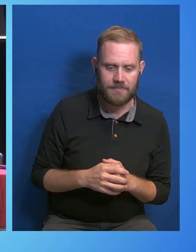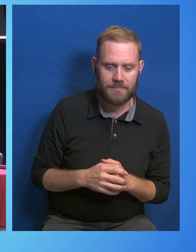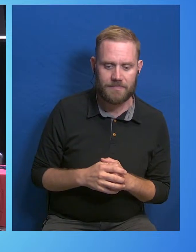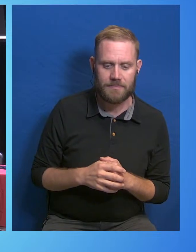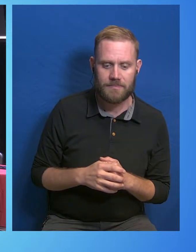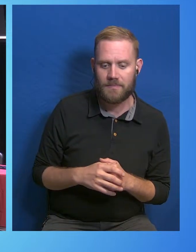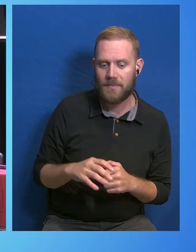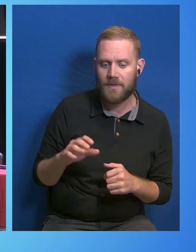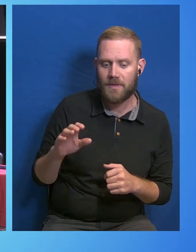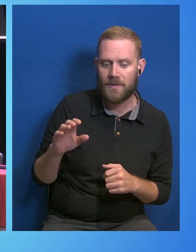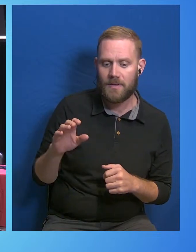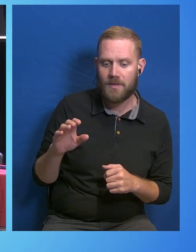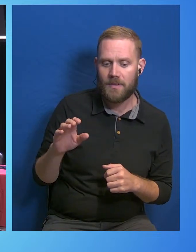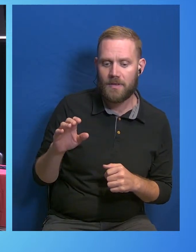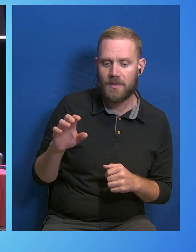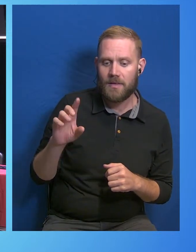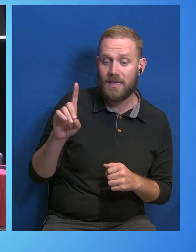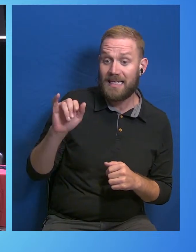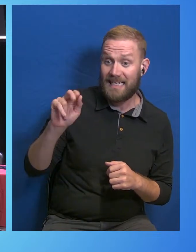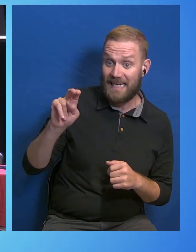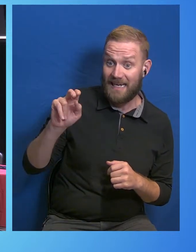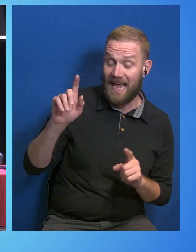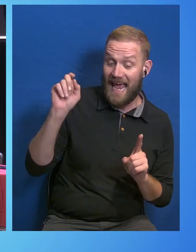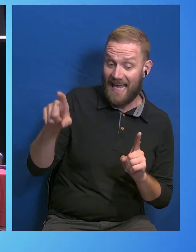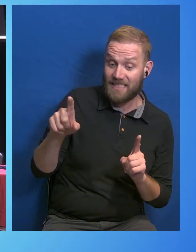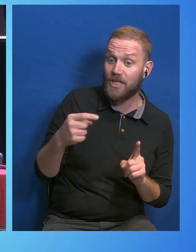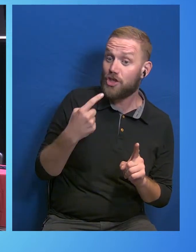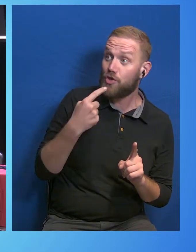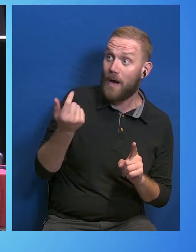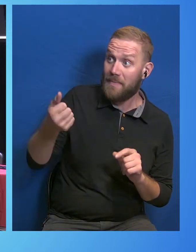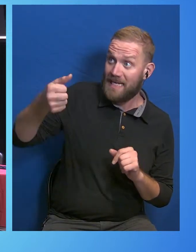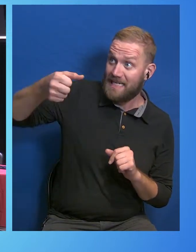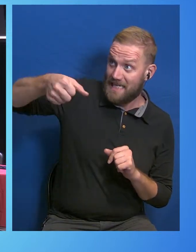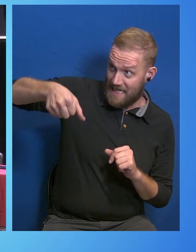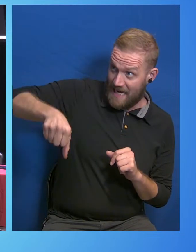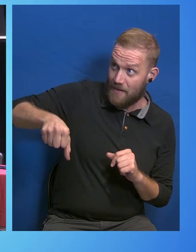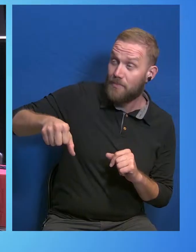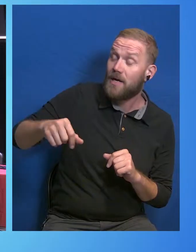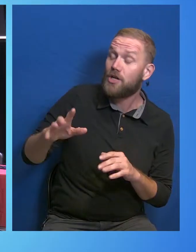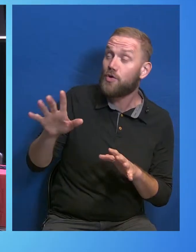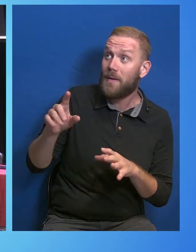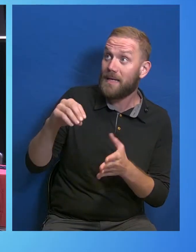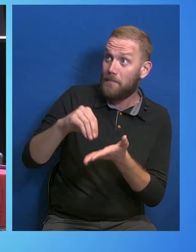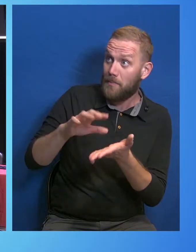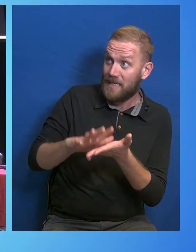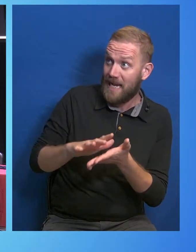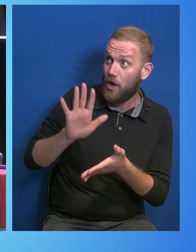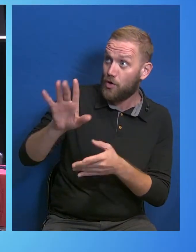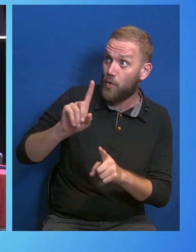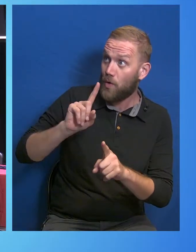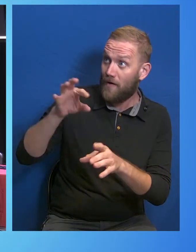Board member Diana, would you like me to register your vote as a nay on the motion?